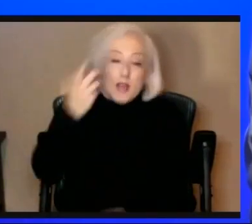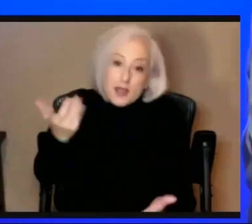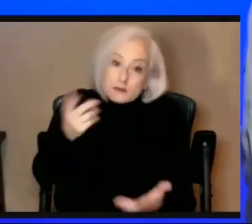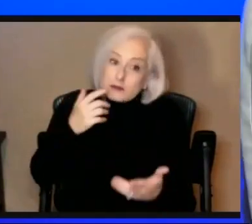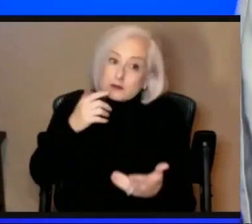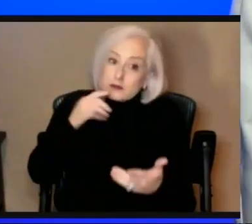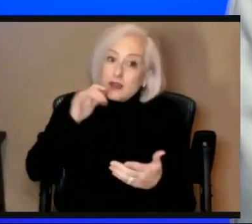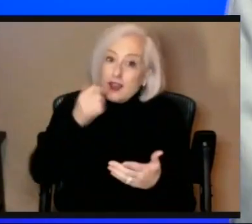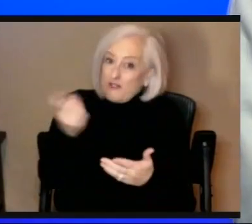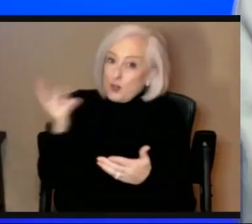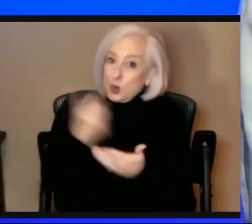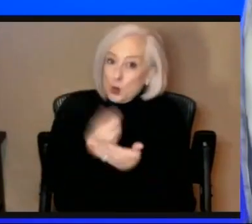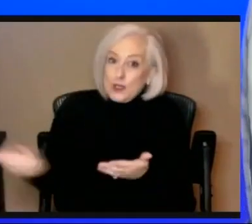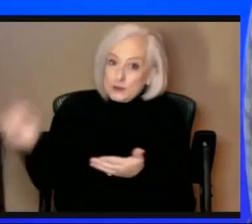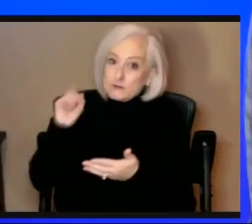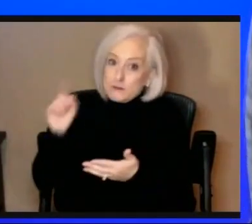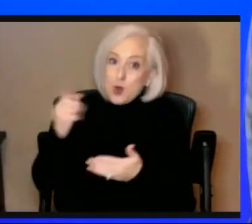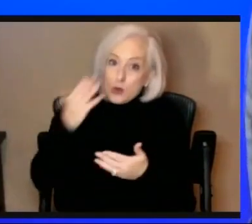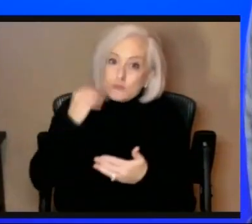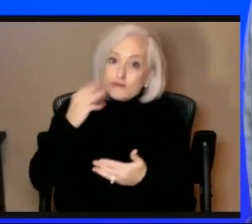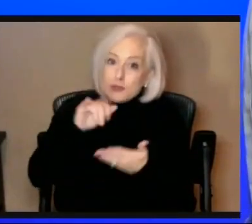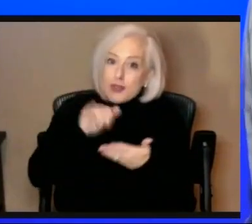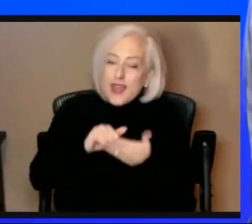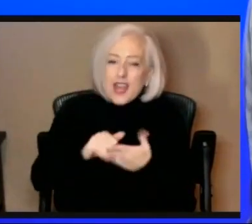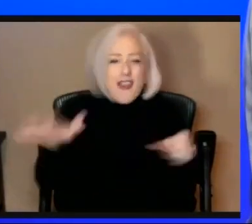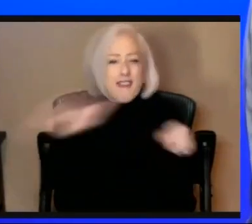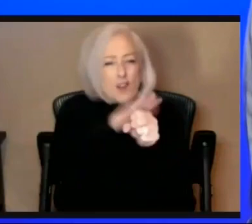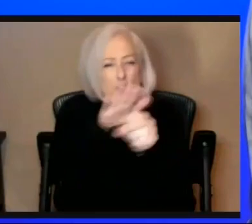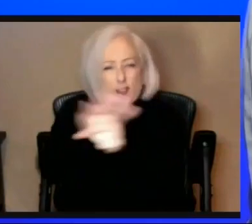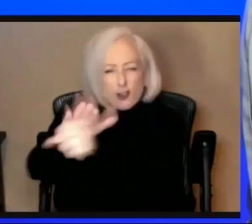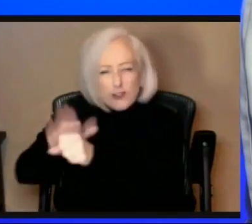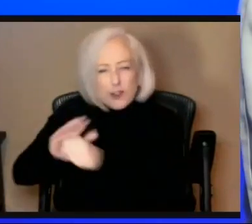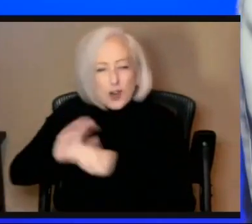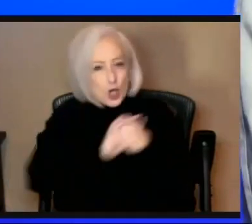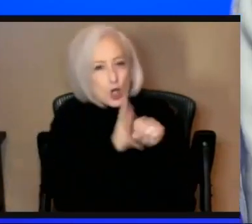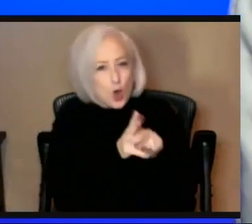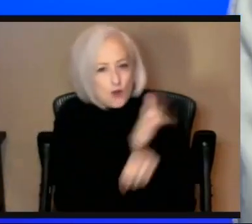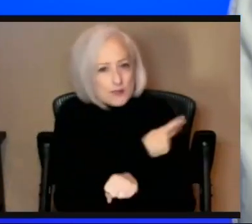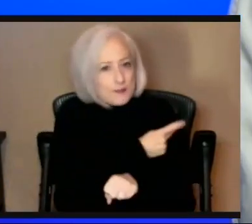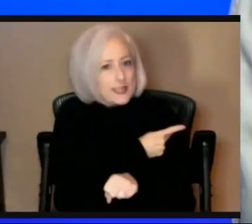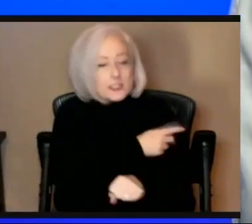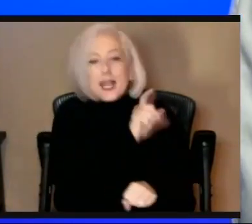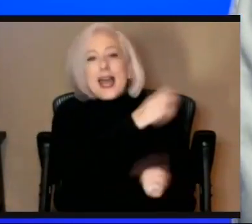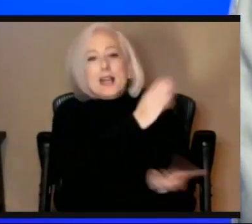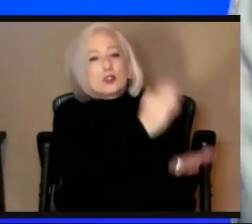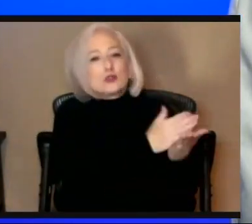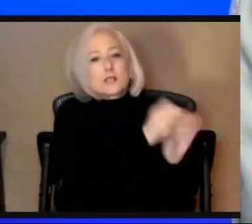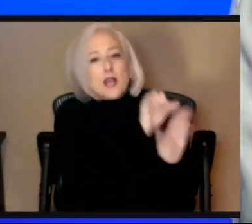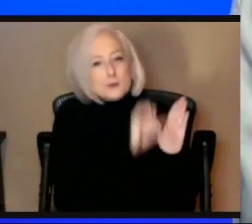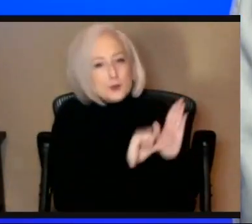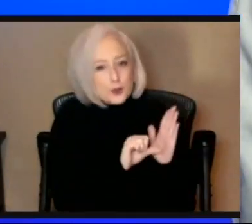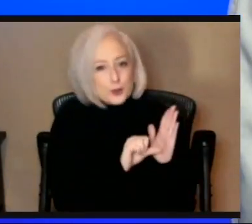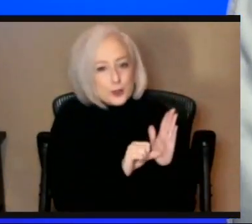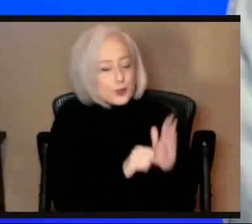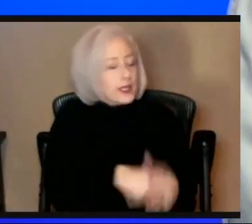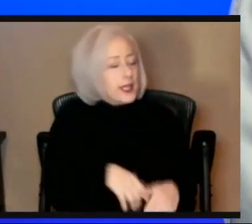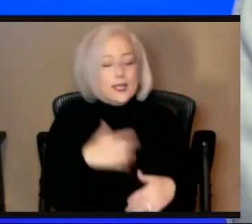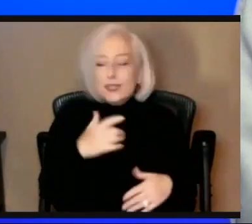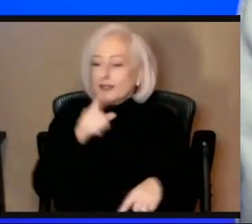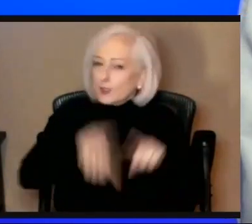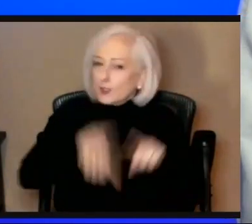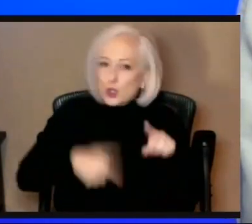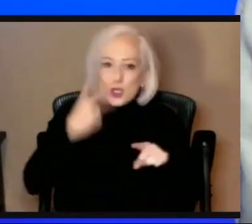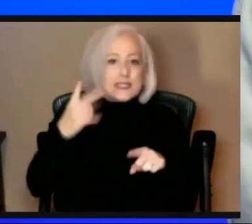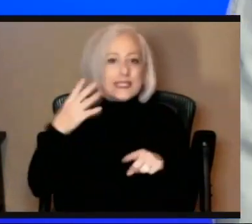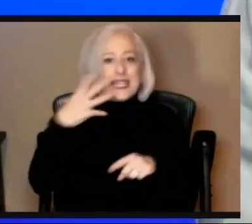weeks ago, where we were so full of COVID-19 patients, we were stopping surgeries, we were couldn't see all of our outpatients, the ED